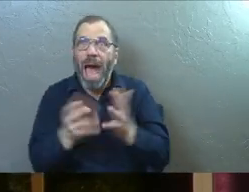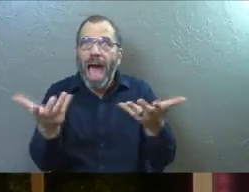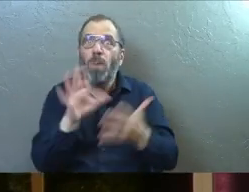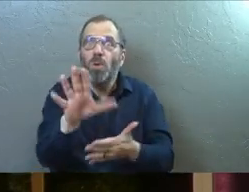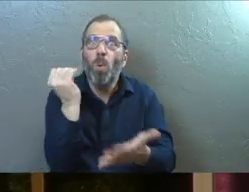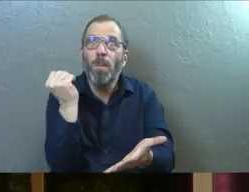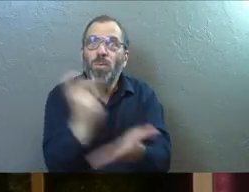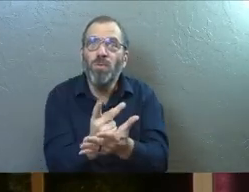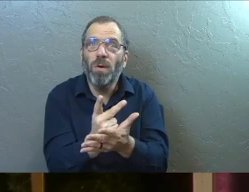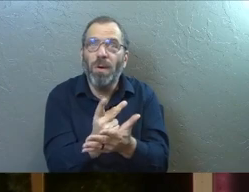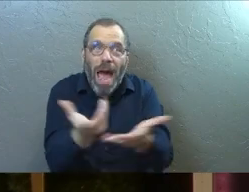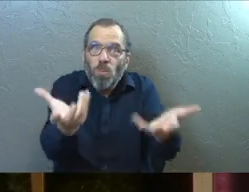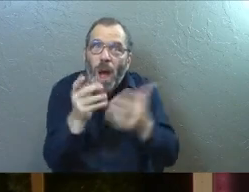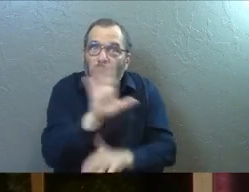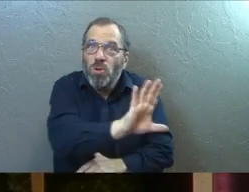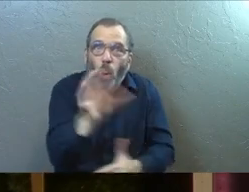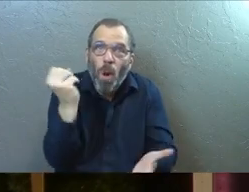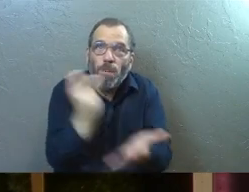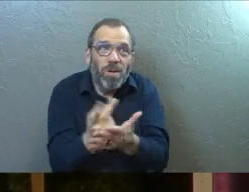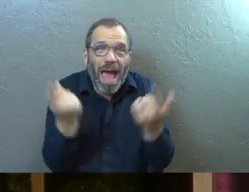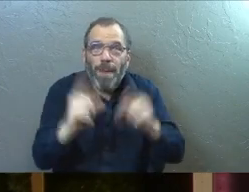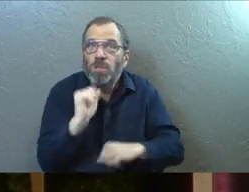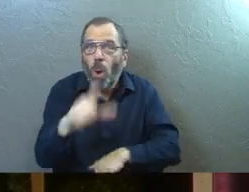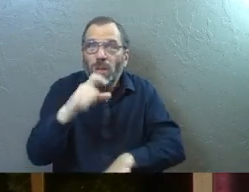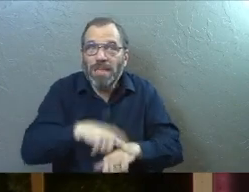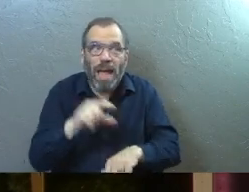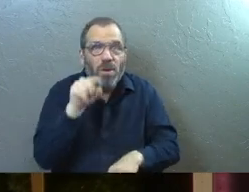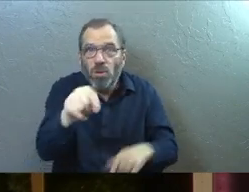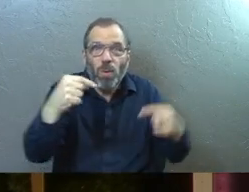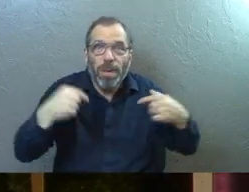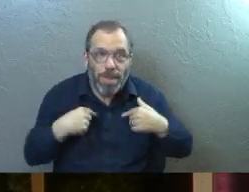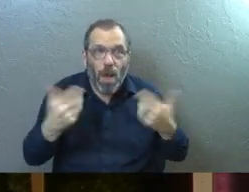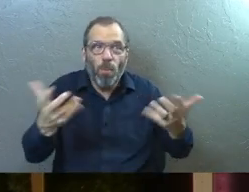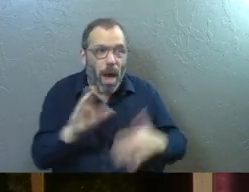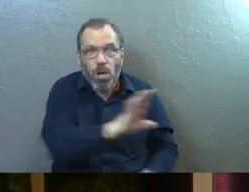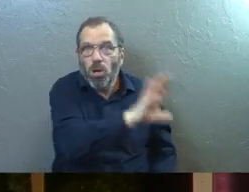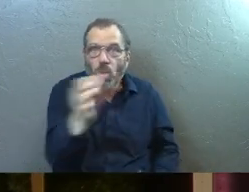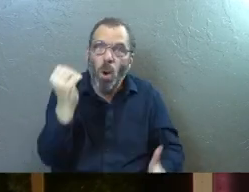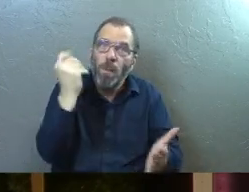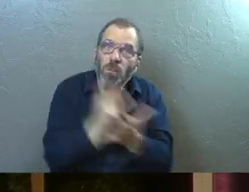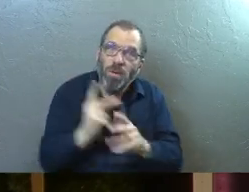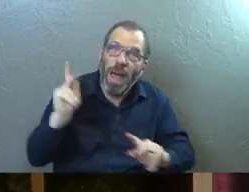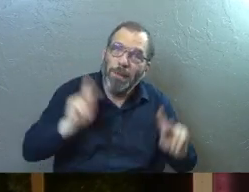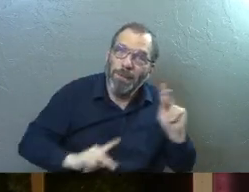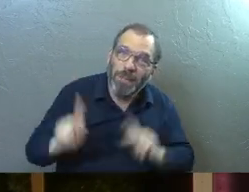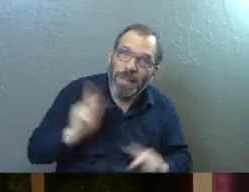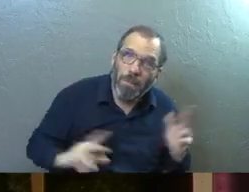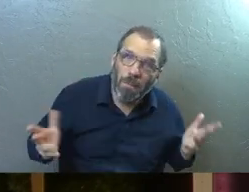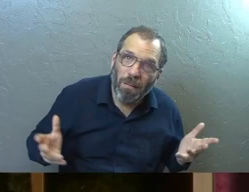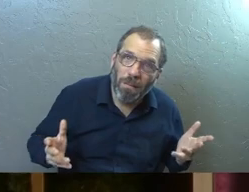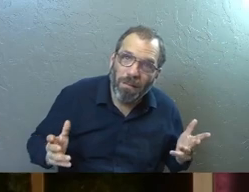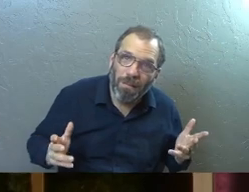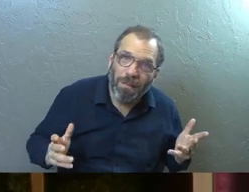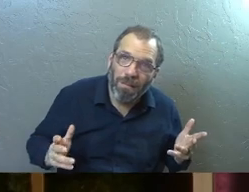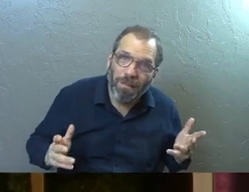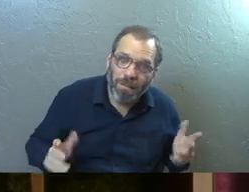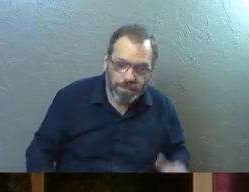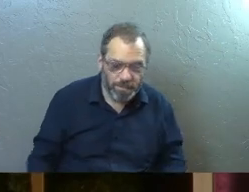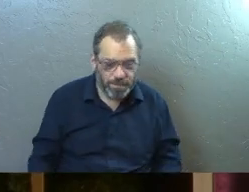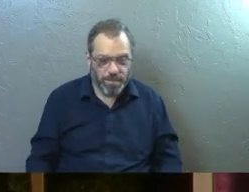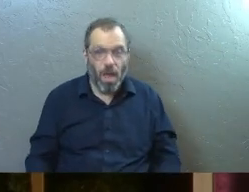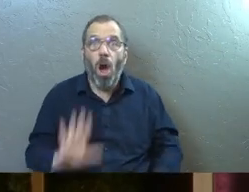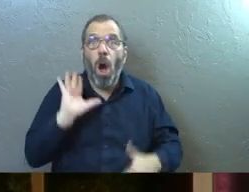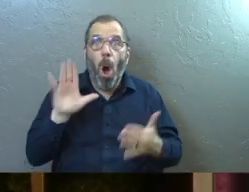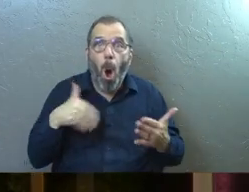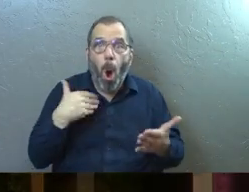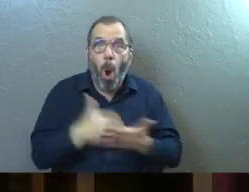approval. Like, that happens all the time, I think, for so many of us, that we want the approval of people. We put